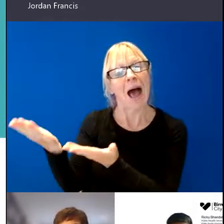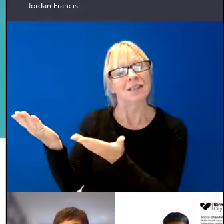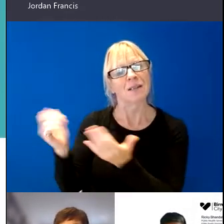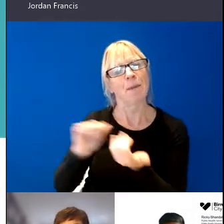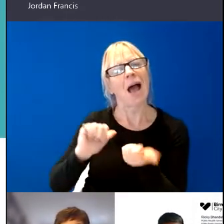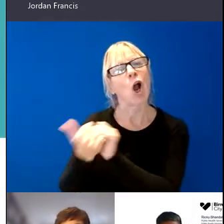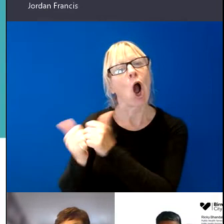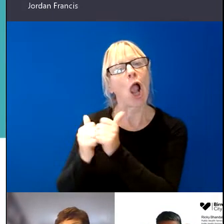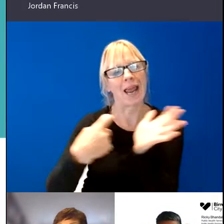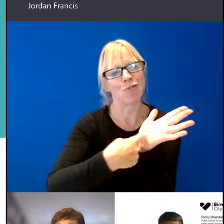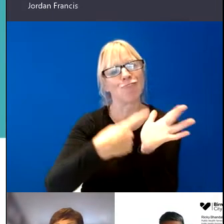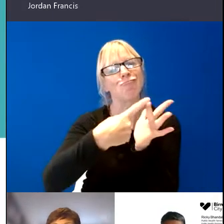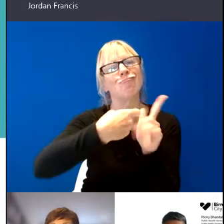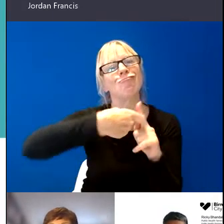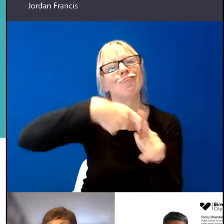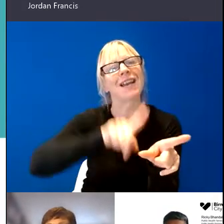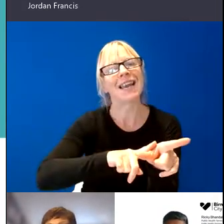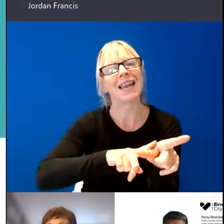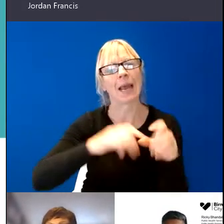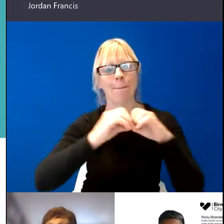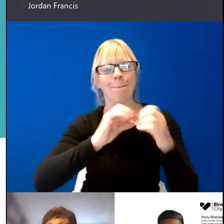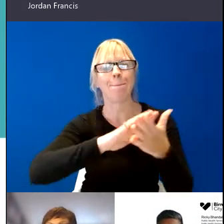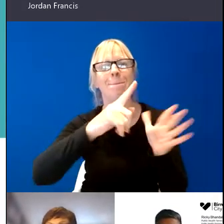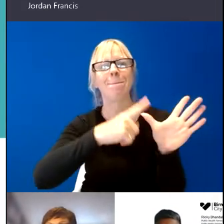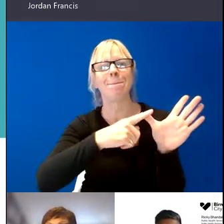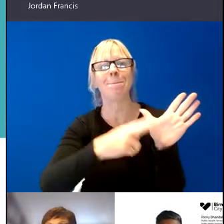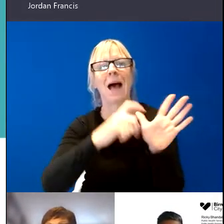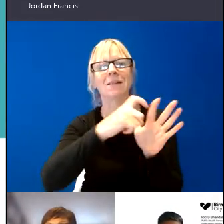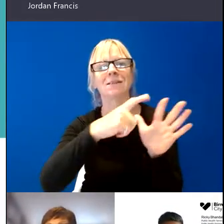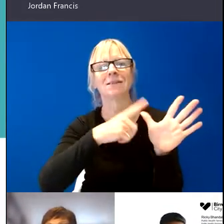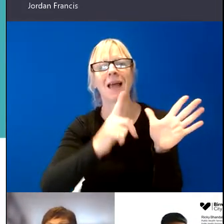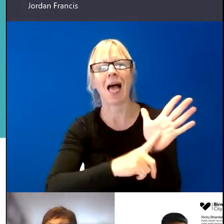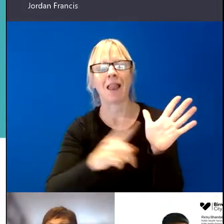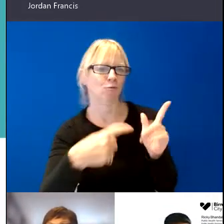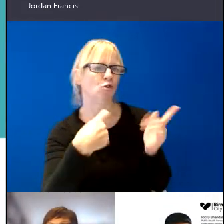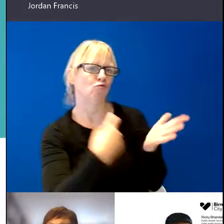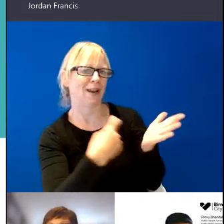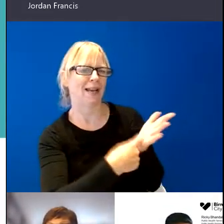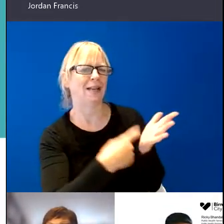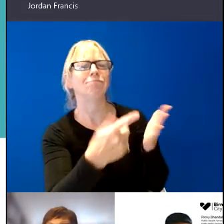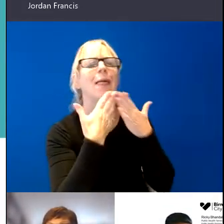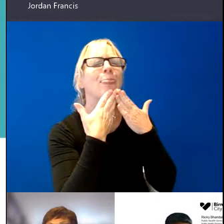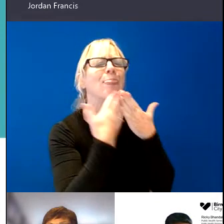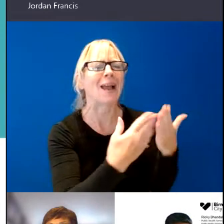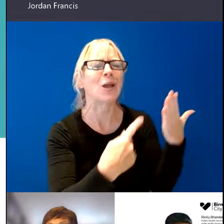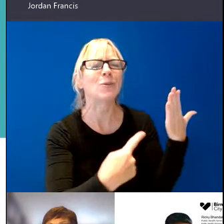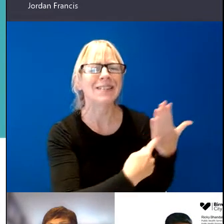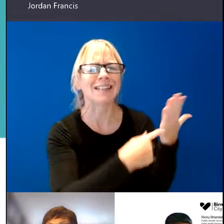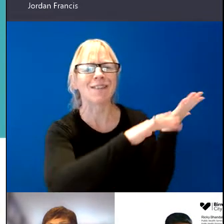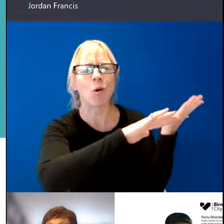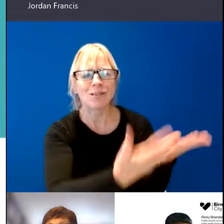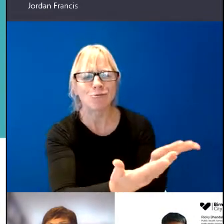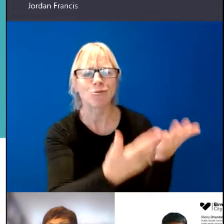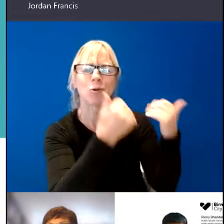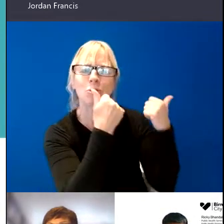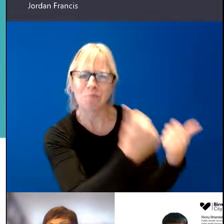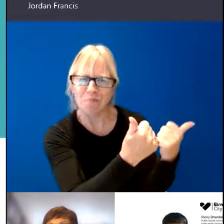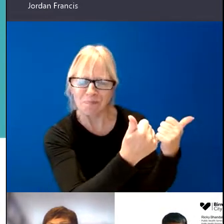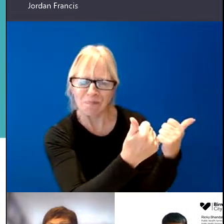team, Ricky Bandal. Thanks, Ricky. Thank you, Tessa, for the introduction, and thank you for the